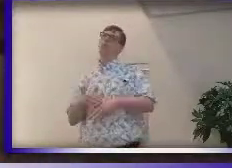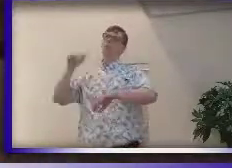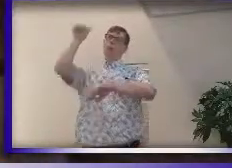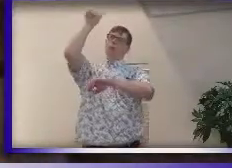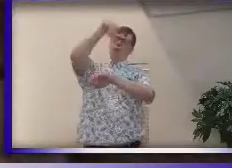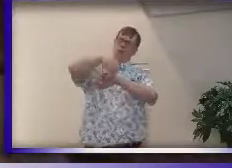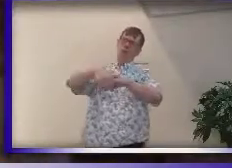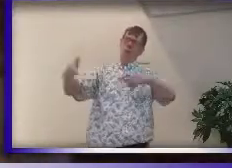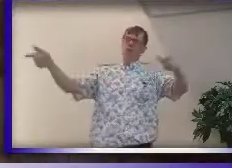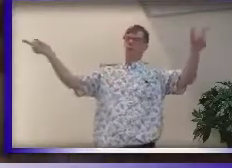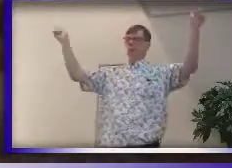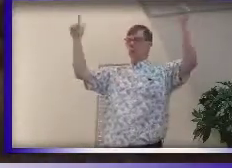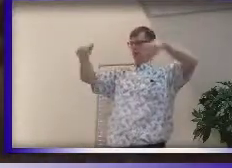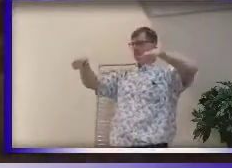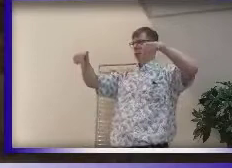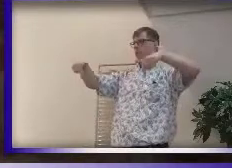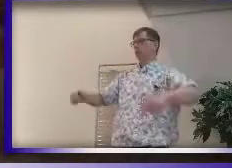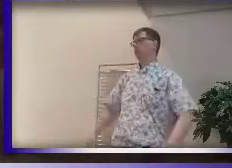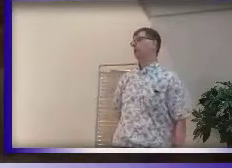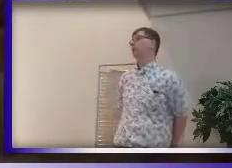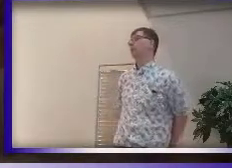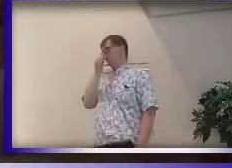microphone.